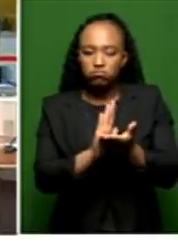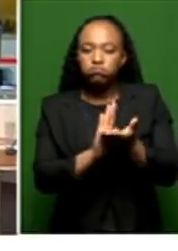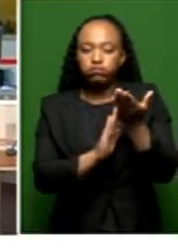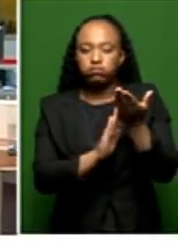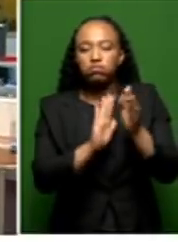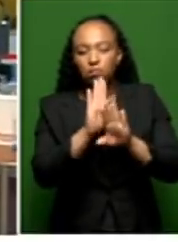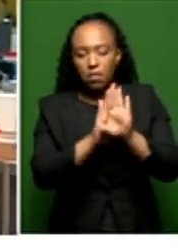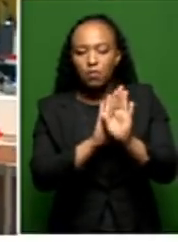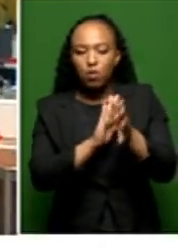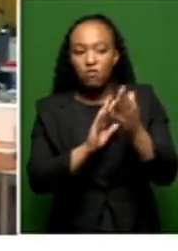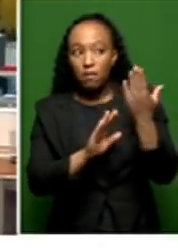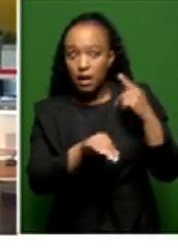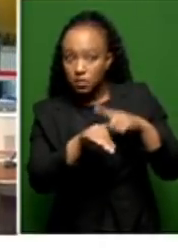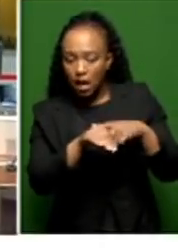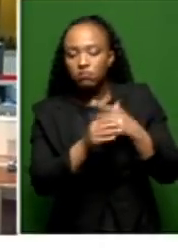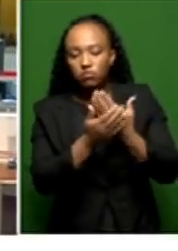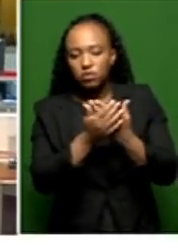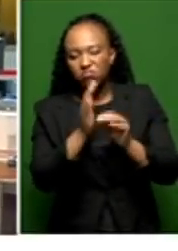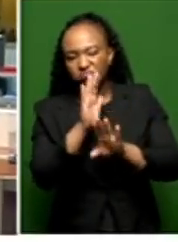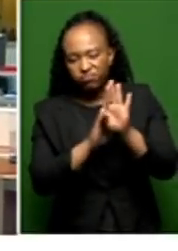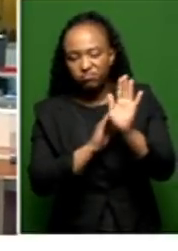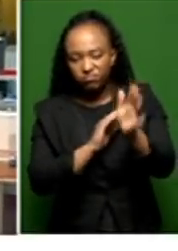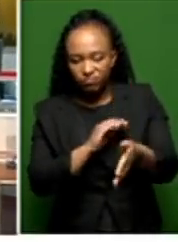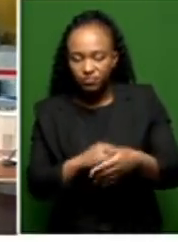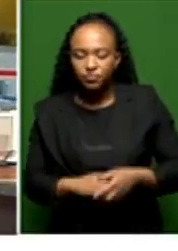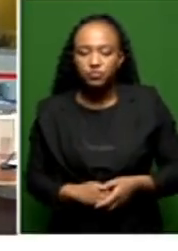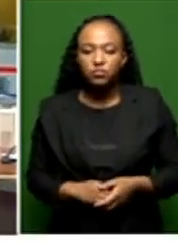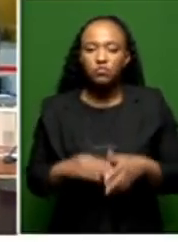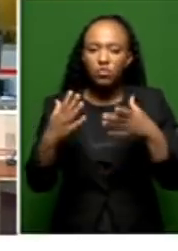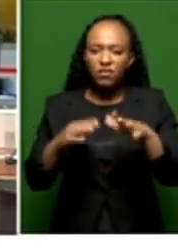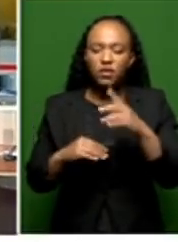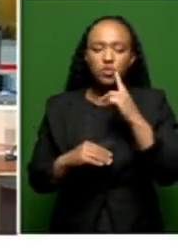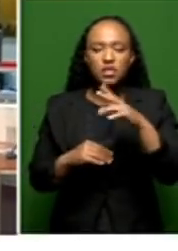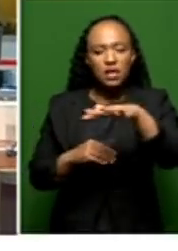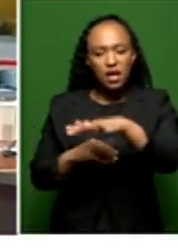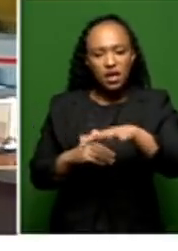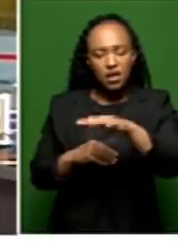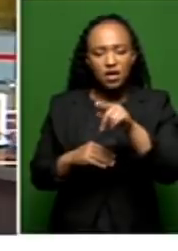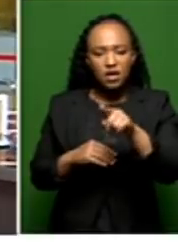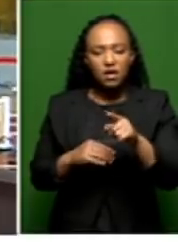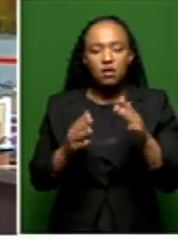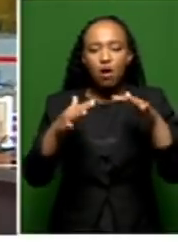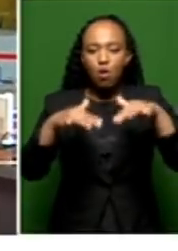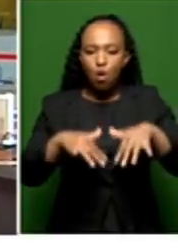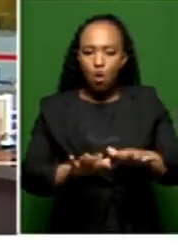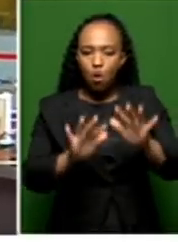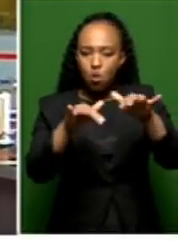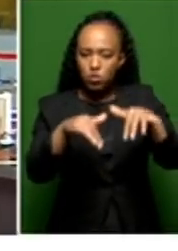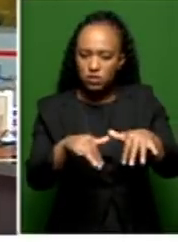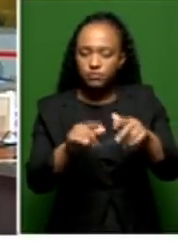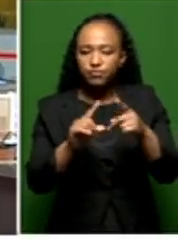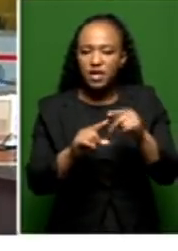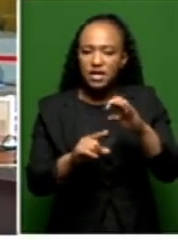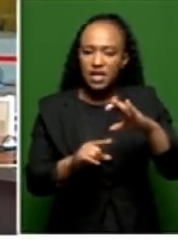than what we performed last time. We see areas like the coast, particularly around the Eastern